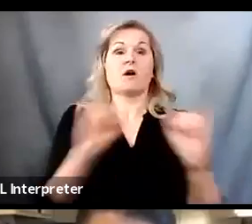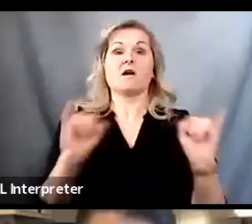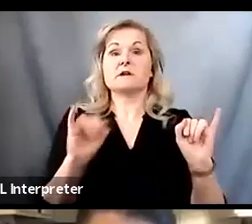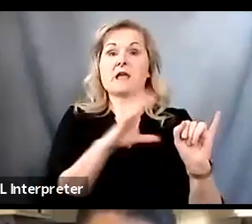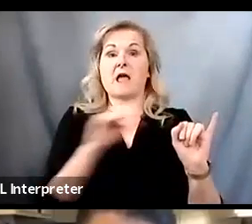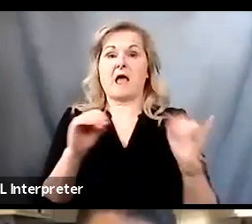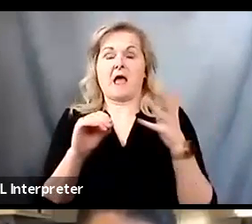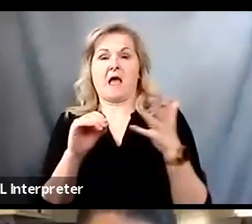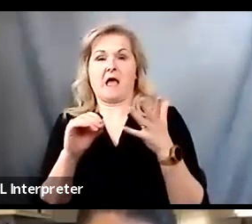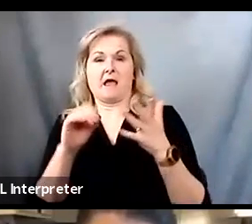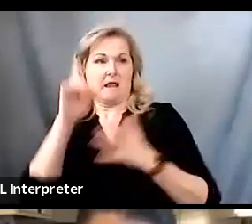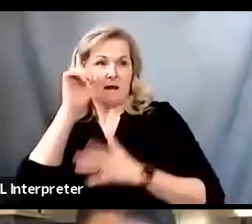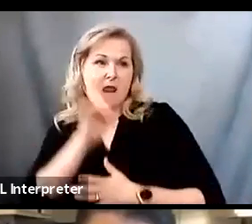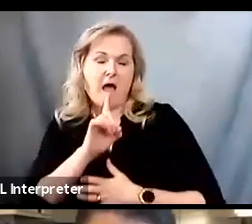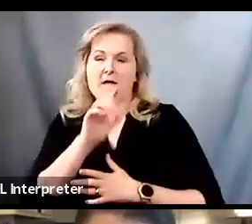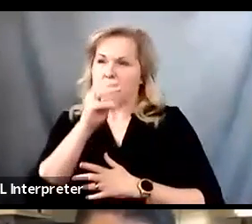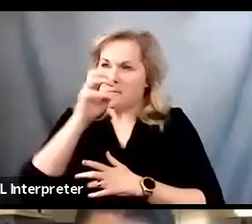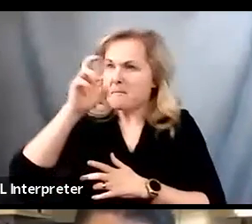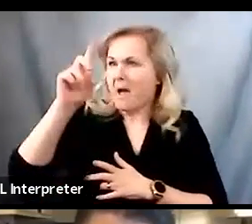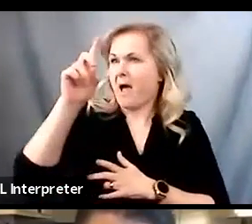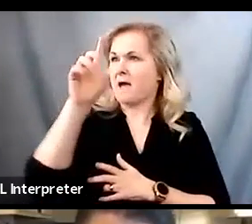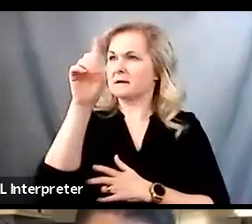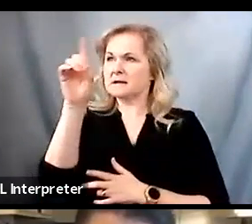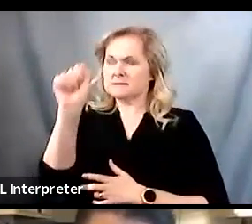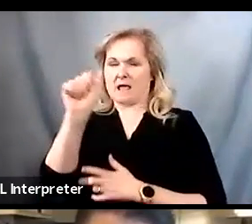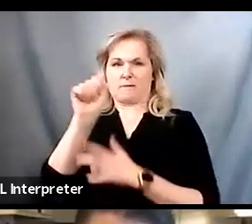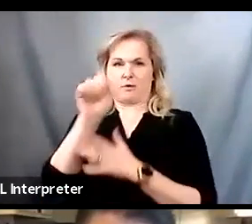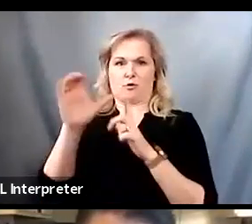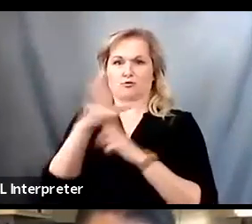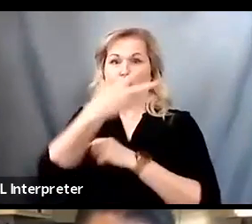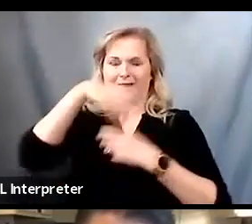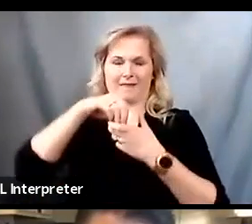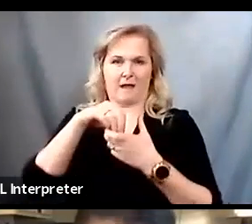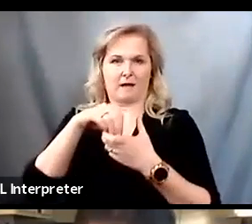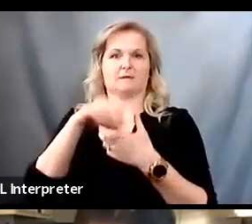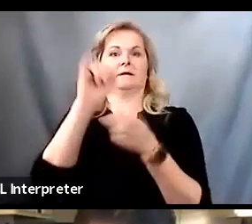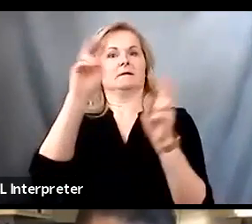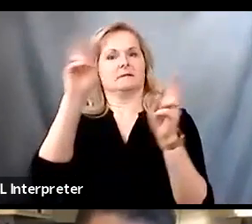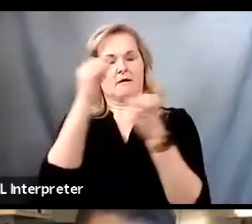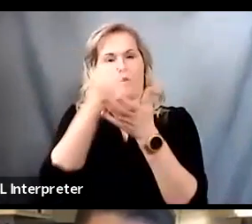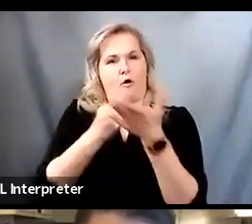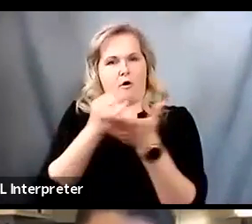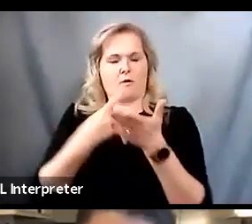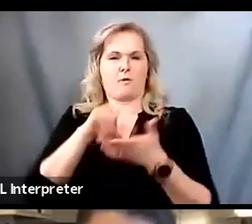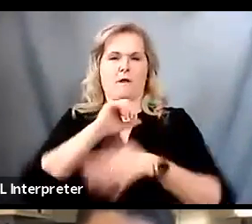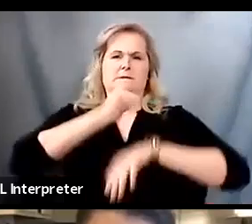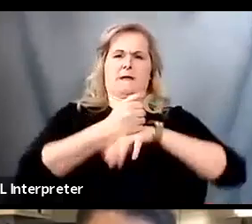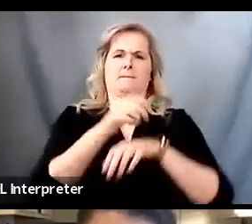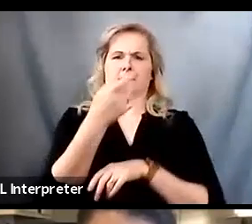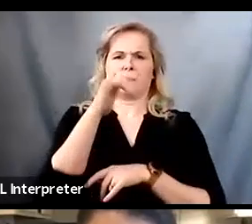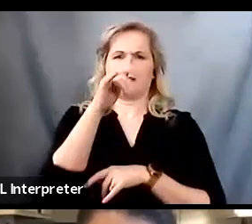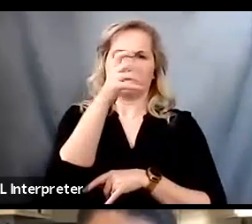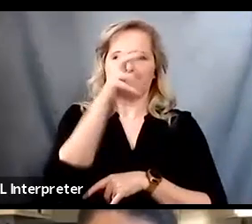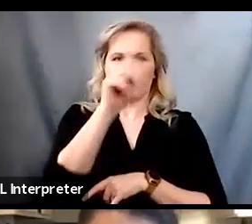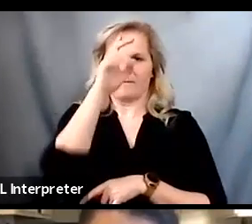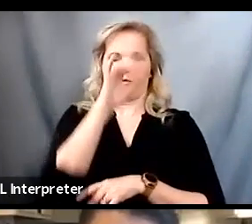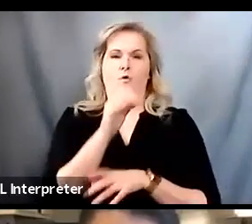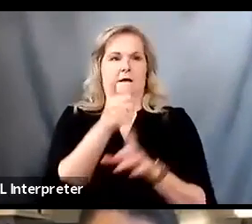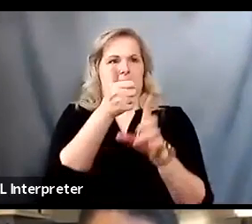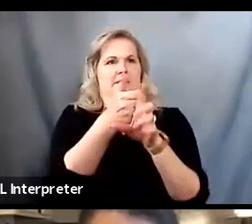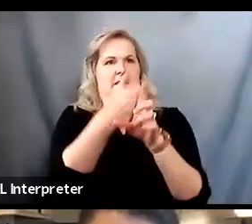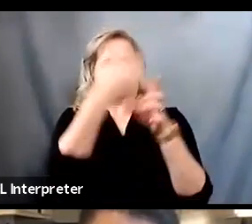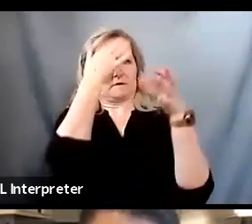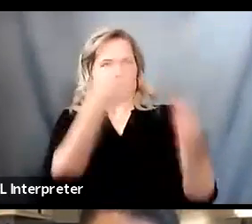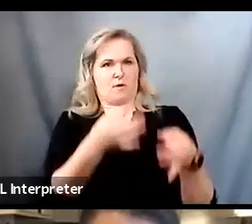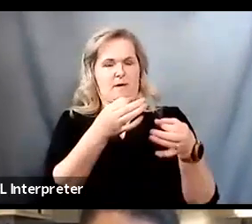death, mad and disabled culture in the arts. We are generating a platform for self-determined